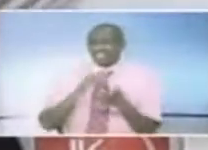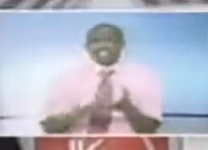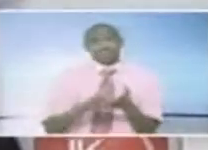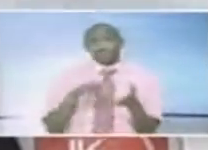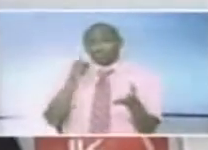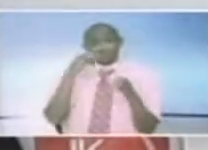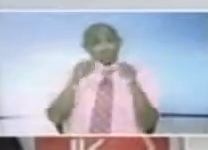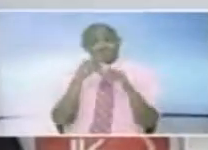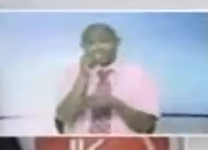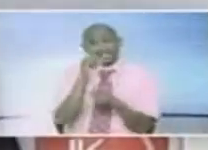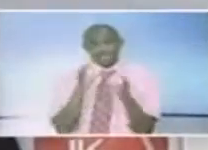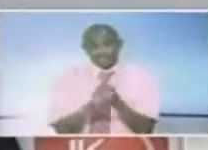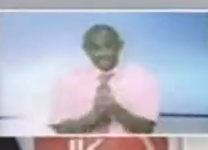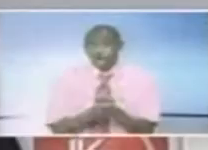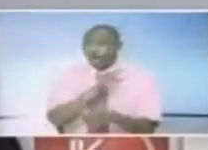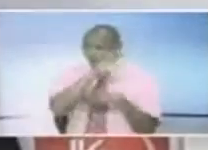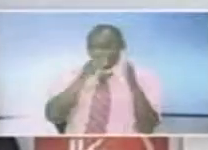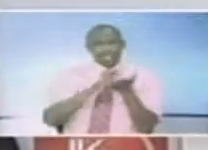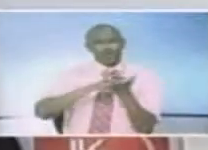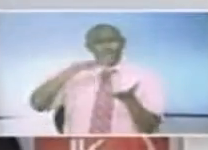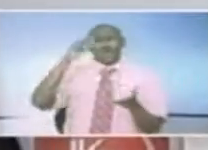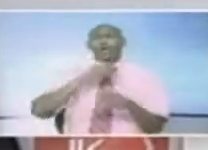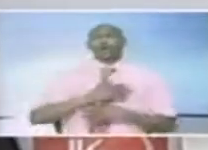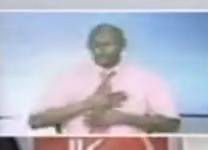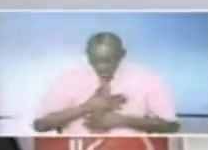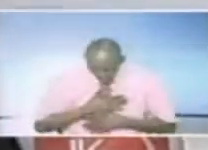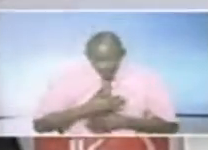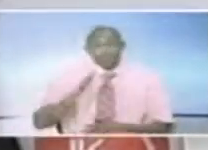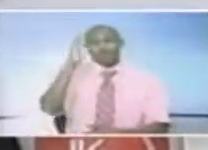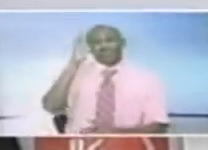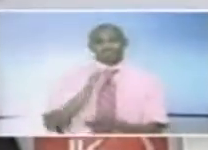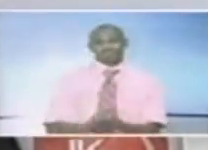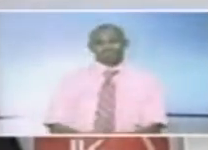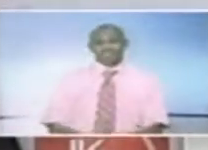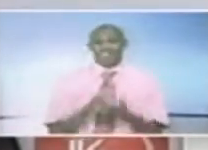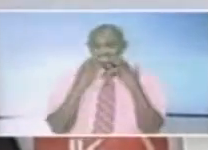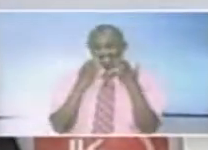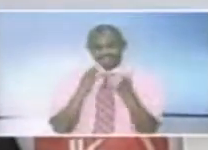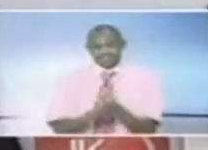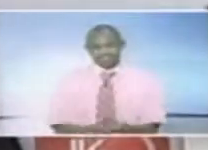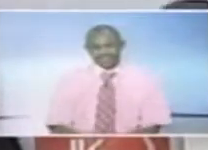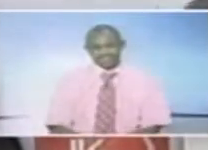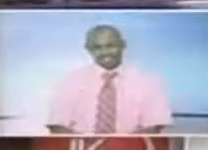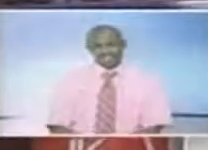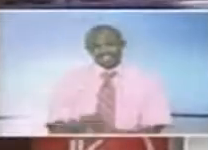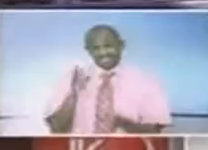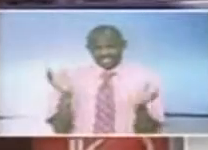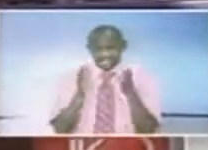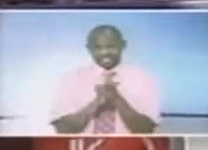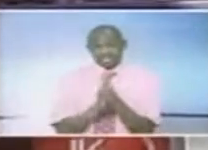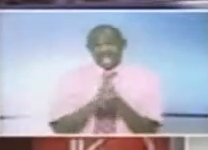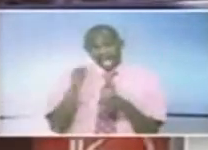I like that. All for the glory and honor of God. Thanks. It's so encouraging.